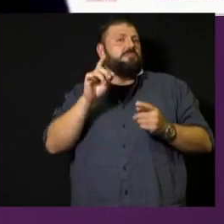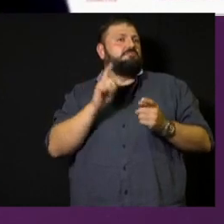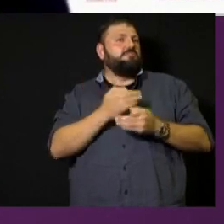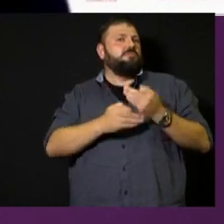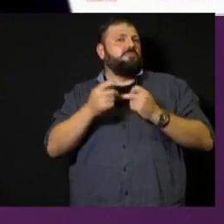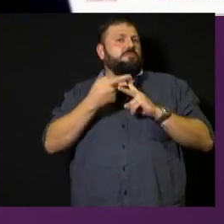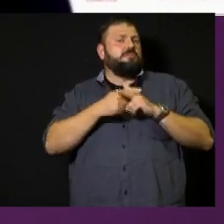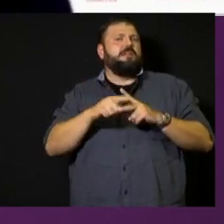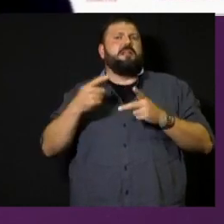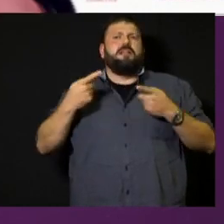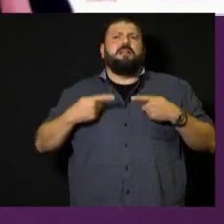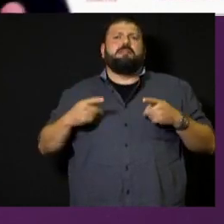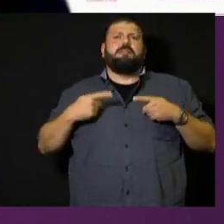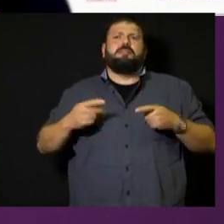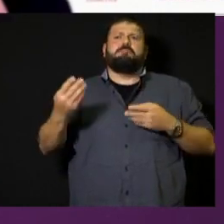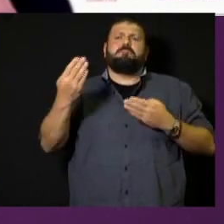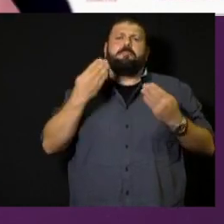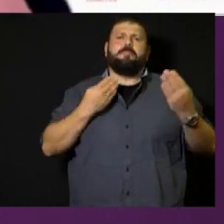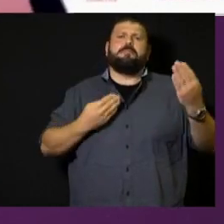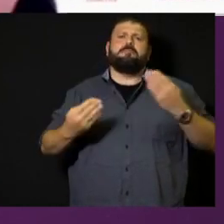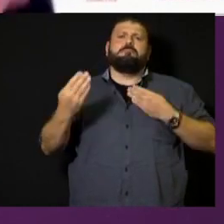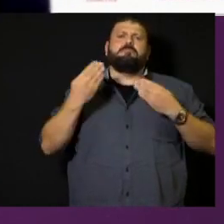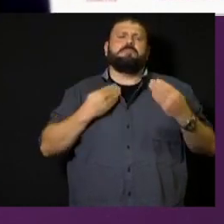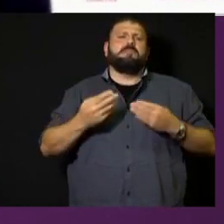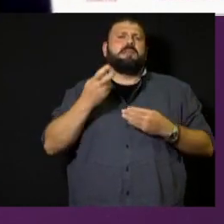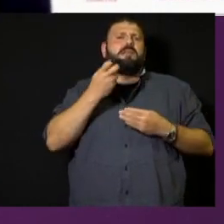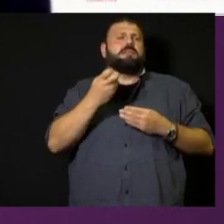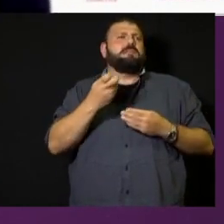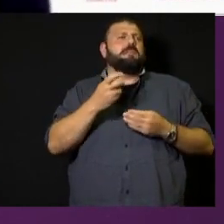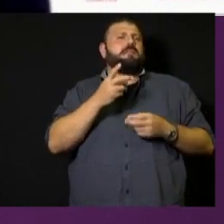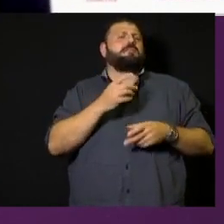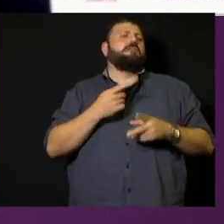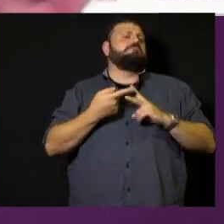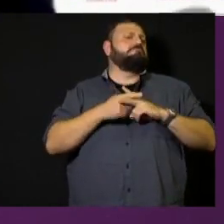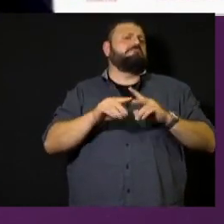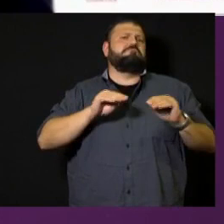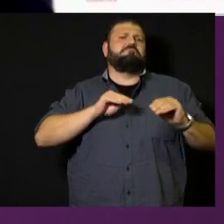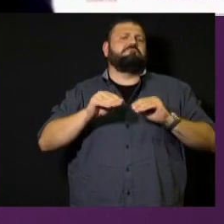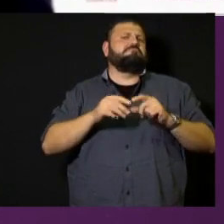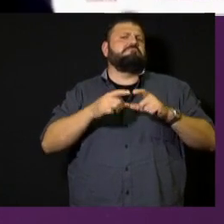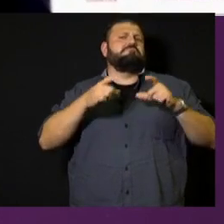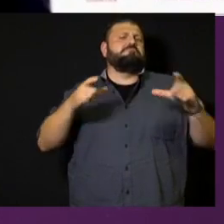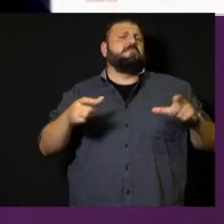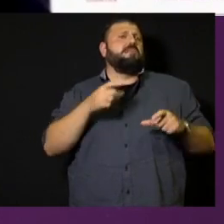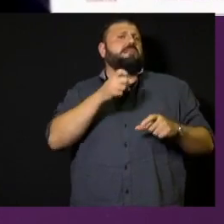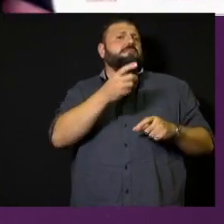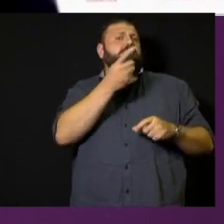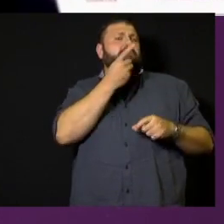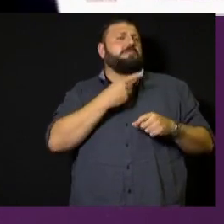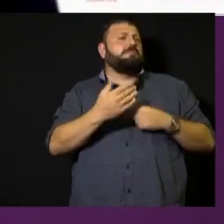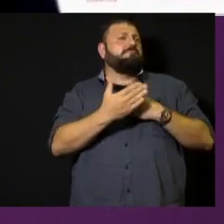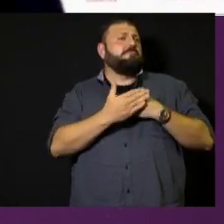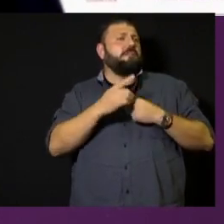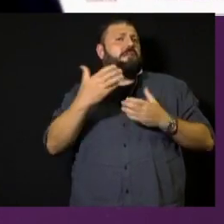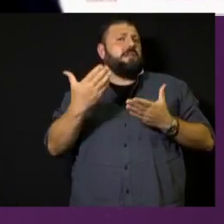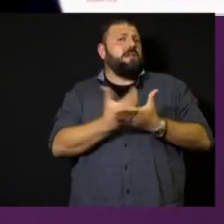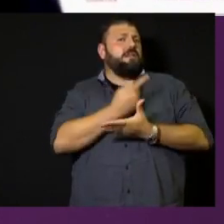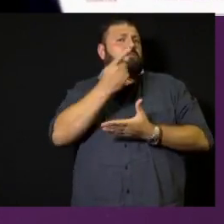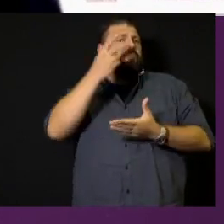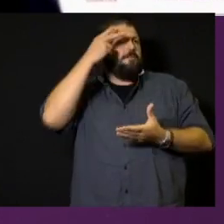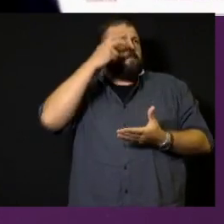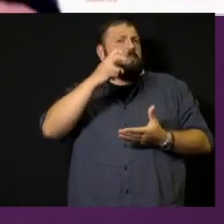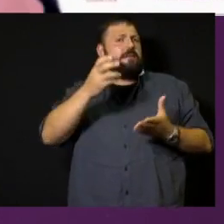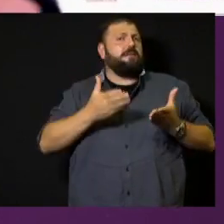will. And with that, I follow the old people, and I was